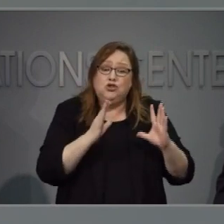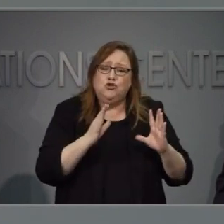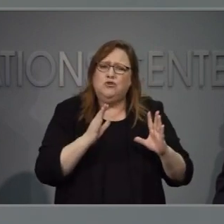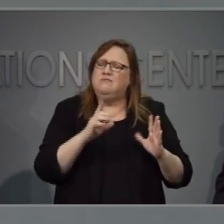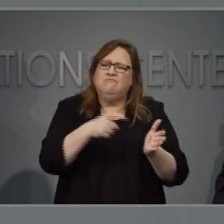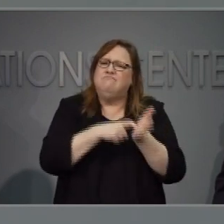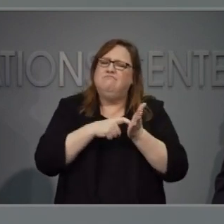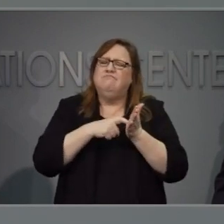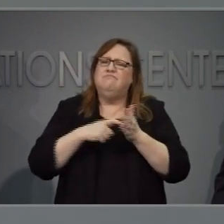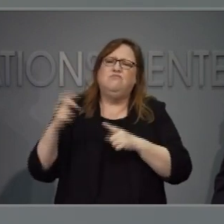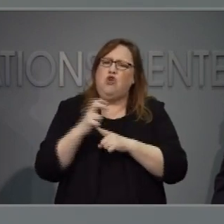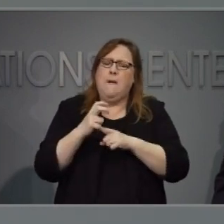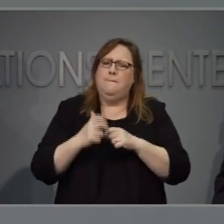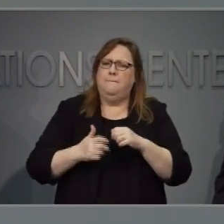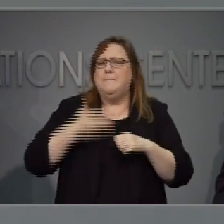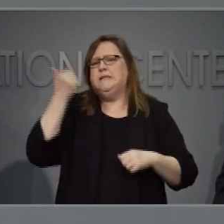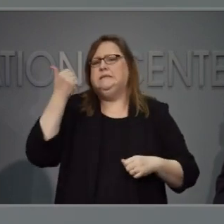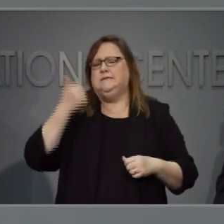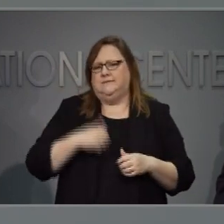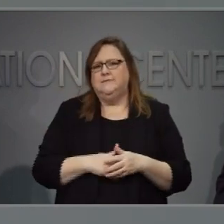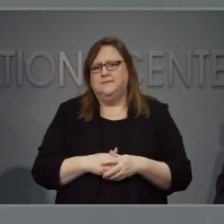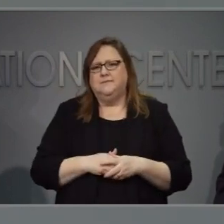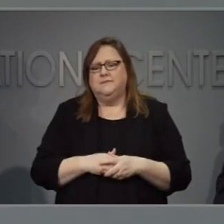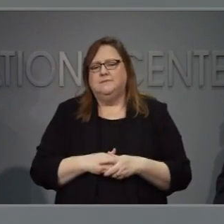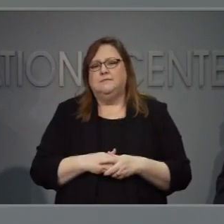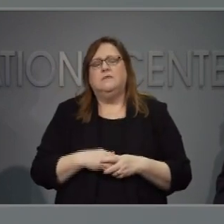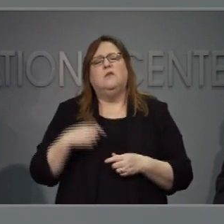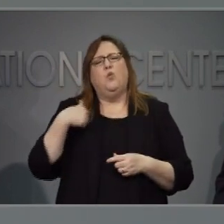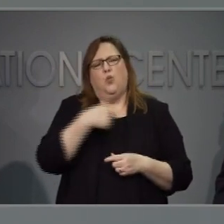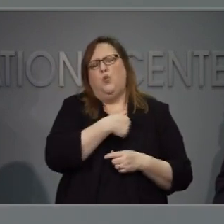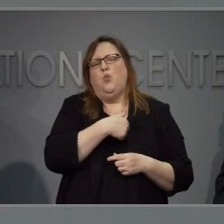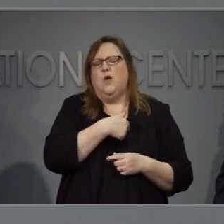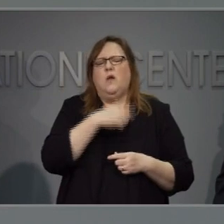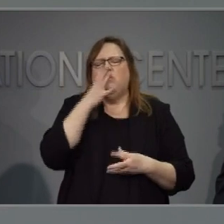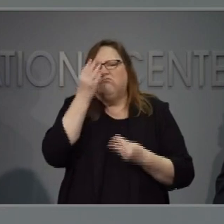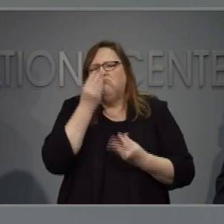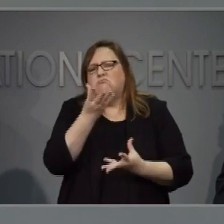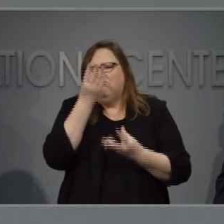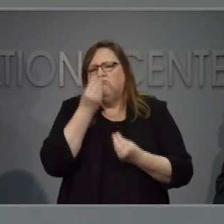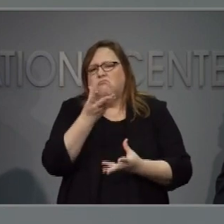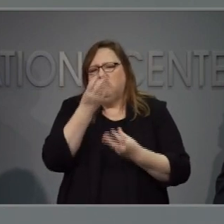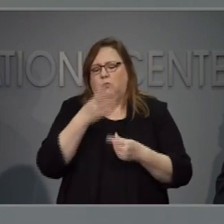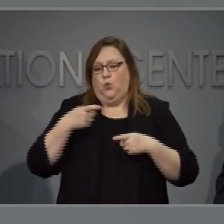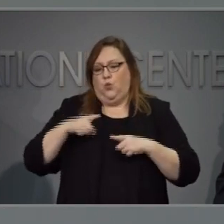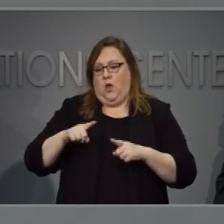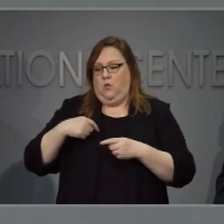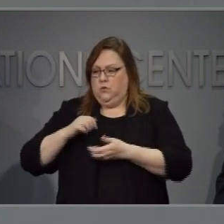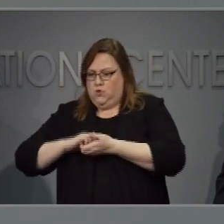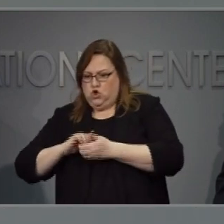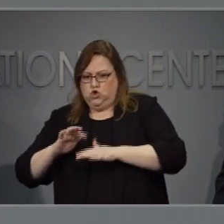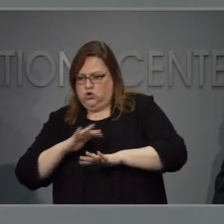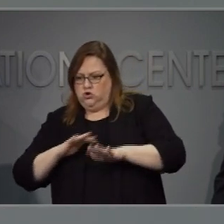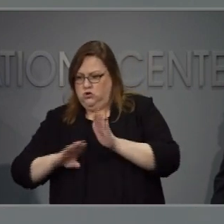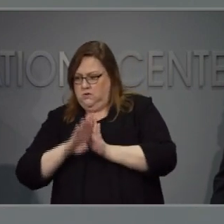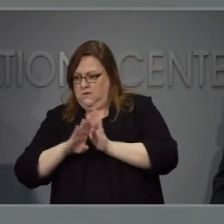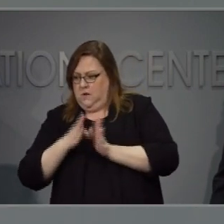less. There'll be more to come as we work with our partners in developing these plans.